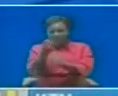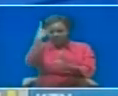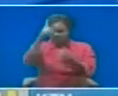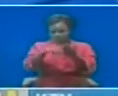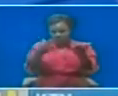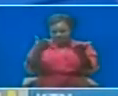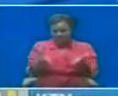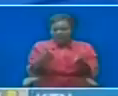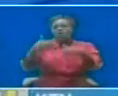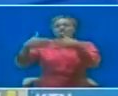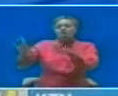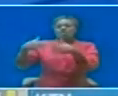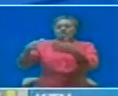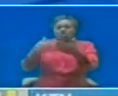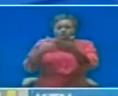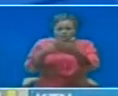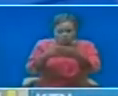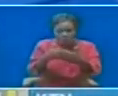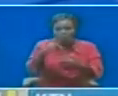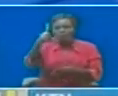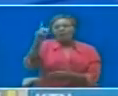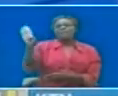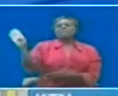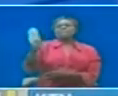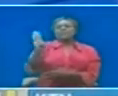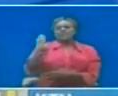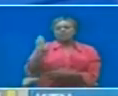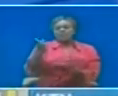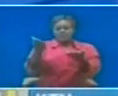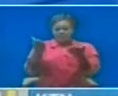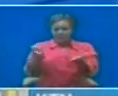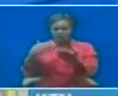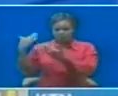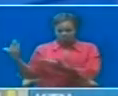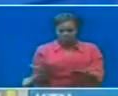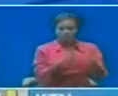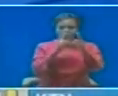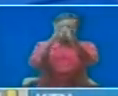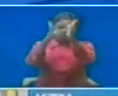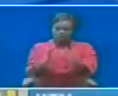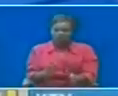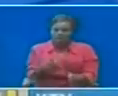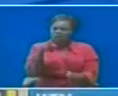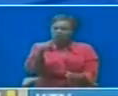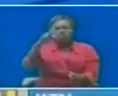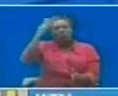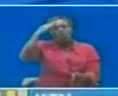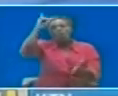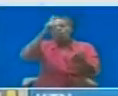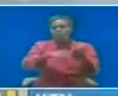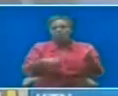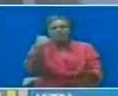understand, right now the losses go up to probably 1 billion shillings. Let's bring in our North Rift reporter, Mercy Kandie. Mercy, what do we know?